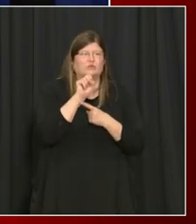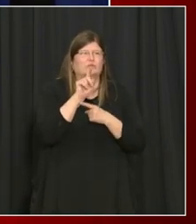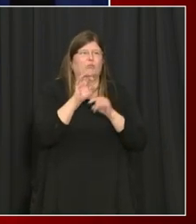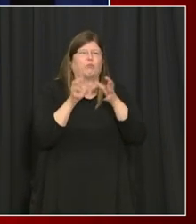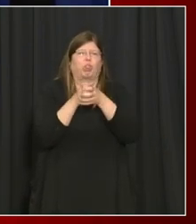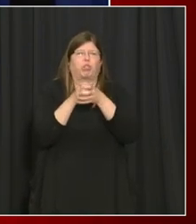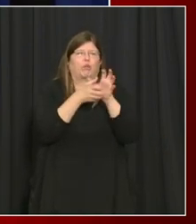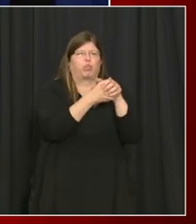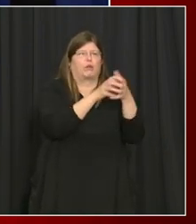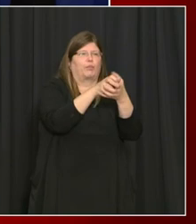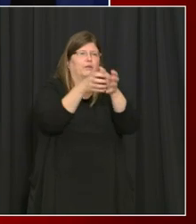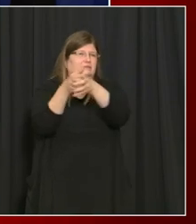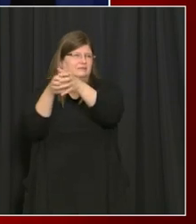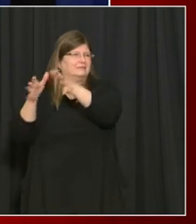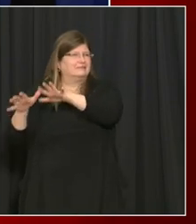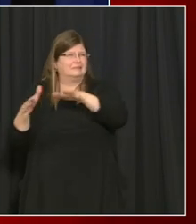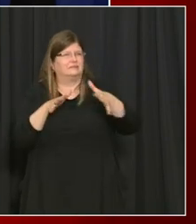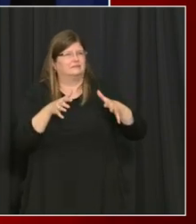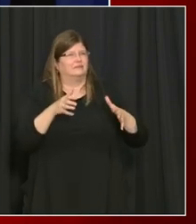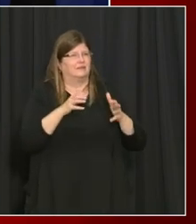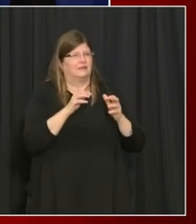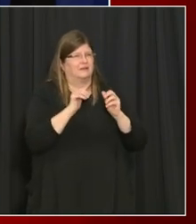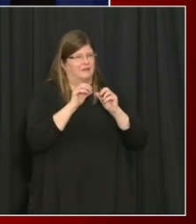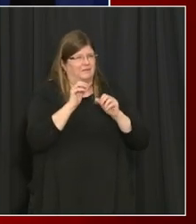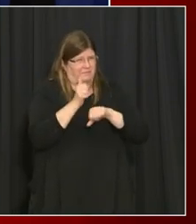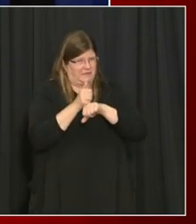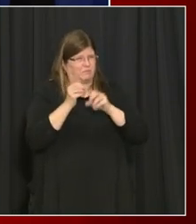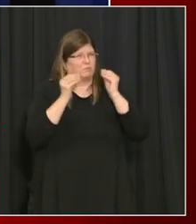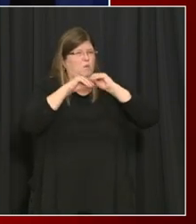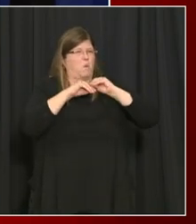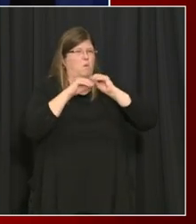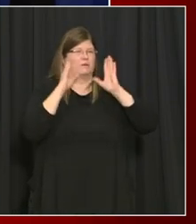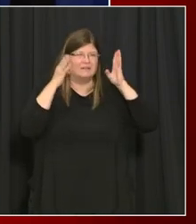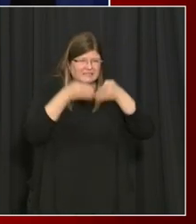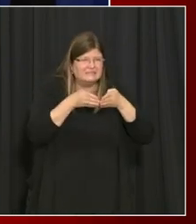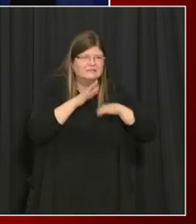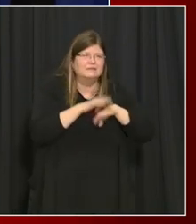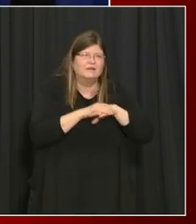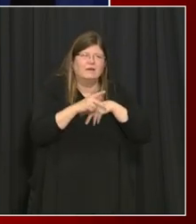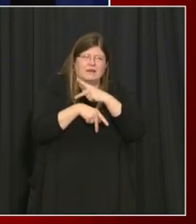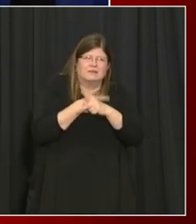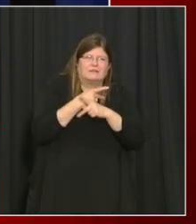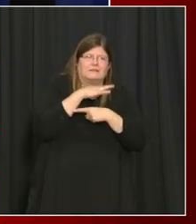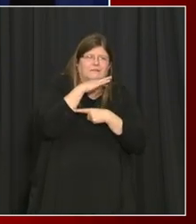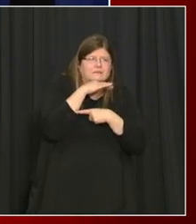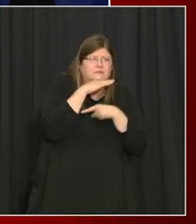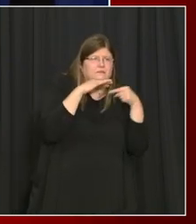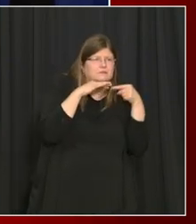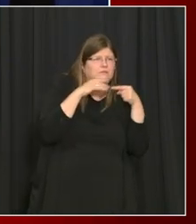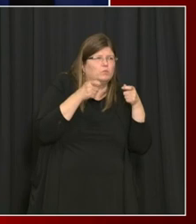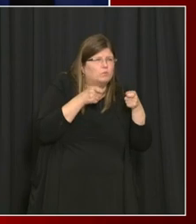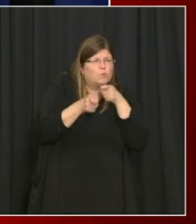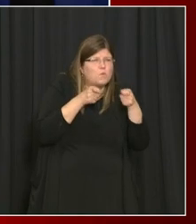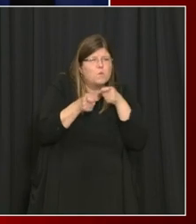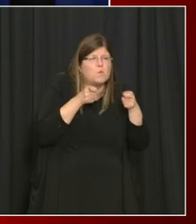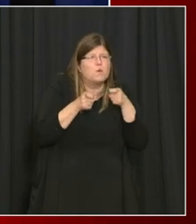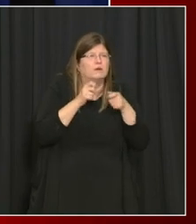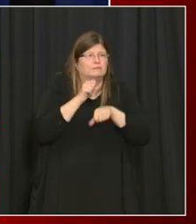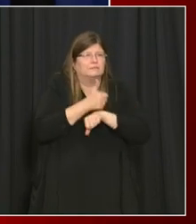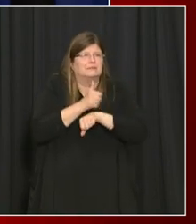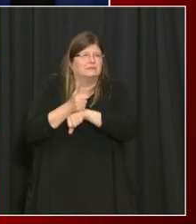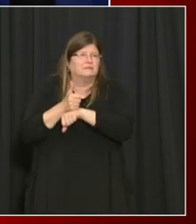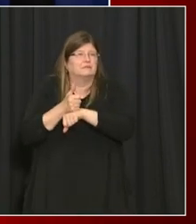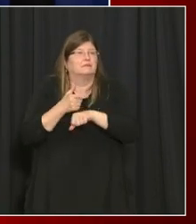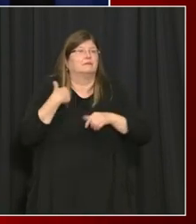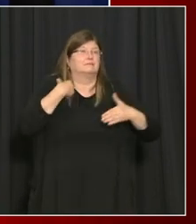congregate setting, we can put a lot more focus on what kind of infection control practices can be in place. When we go into